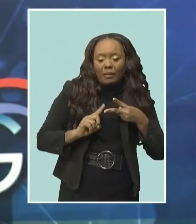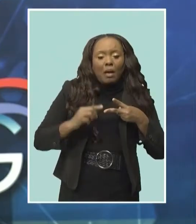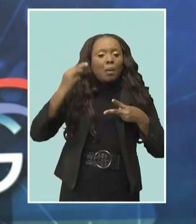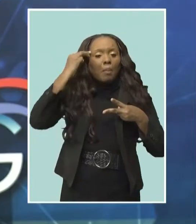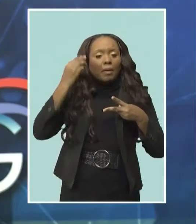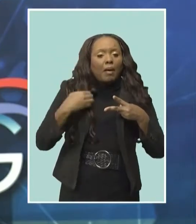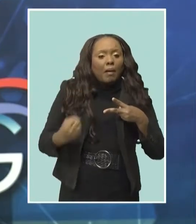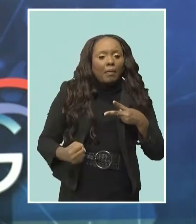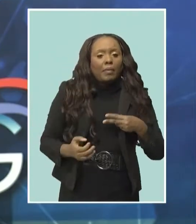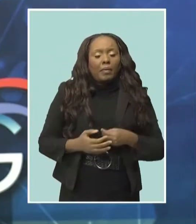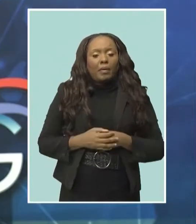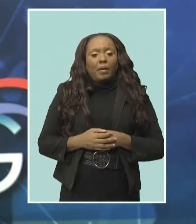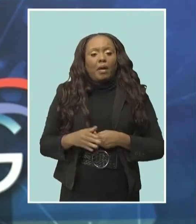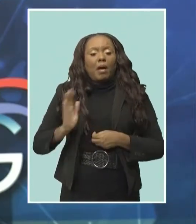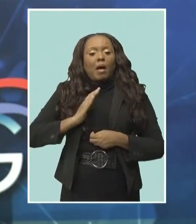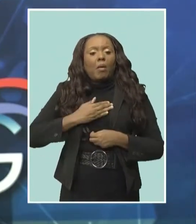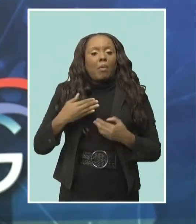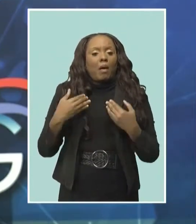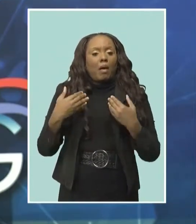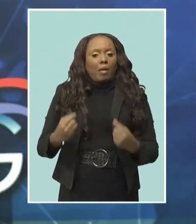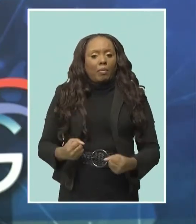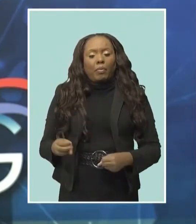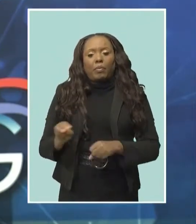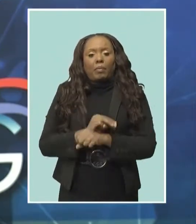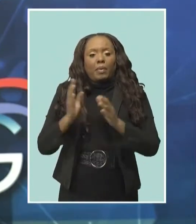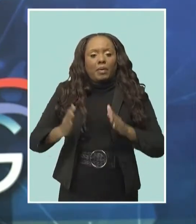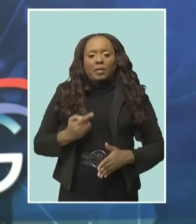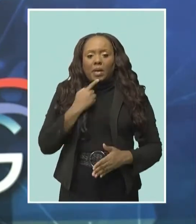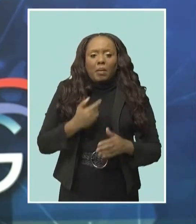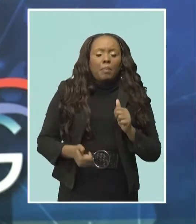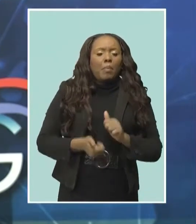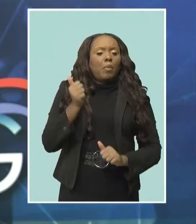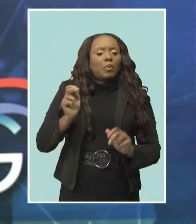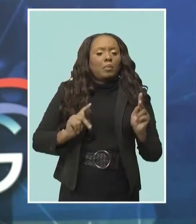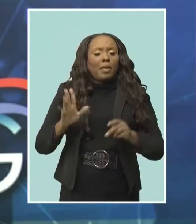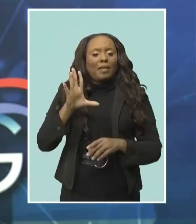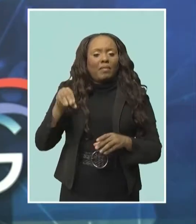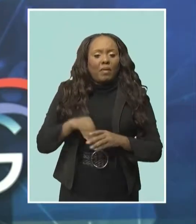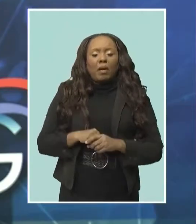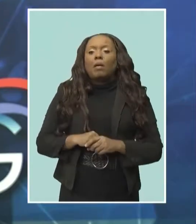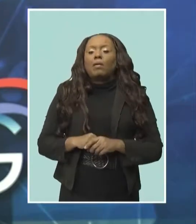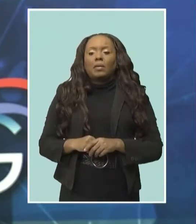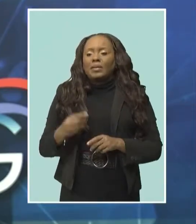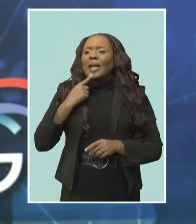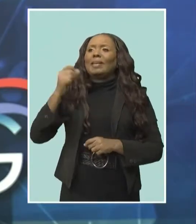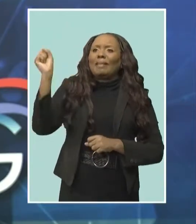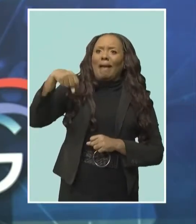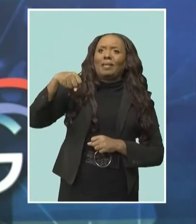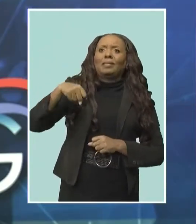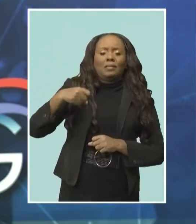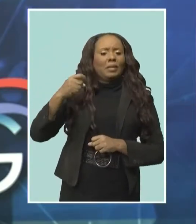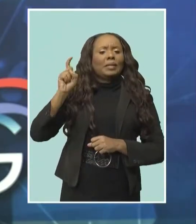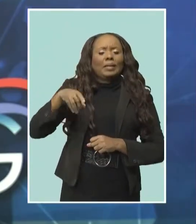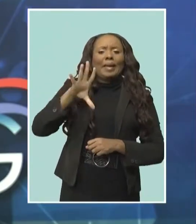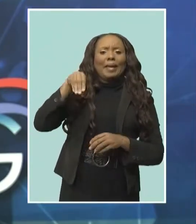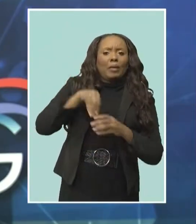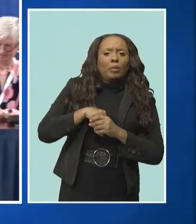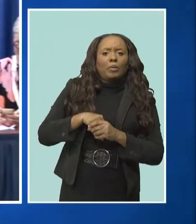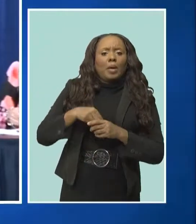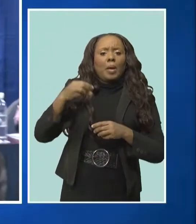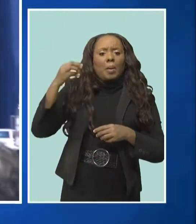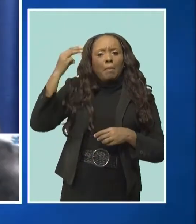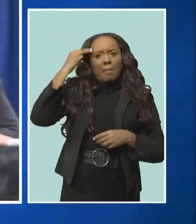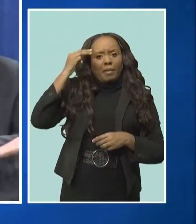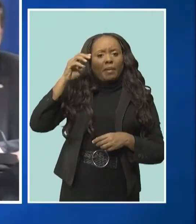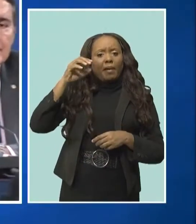presentation of the outcome document last evening, said most of the conference participants are in favor of its inclusion. It